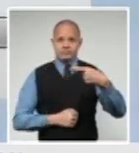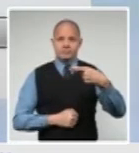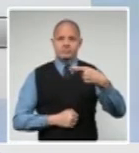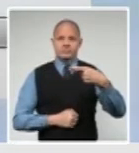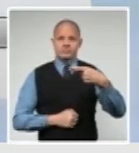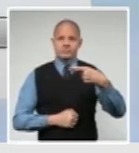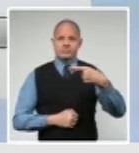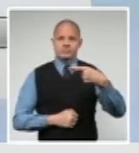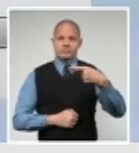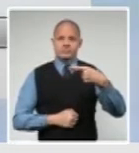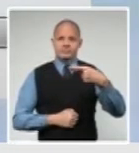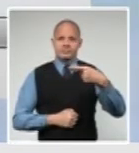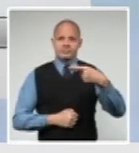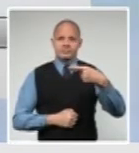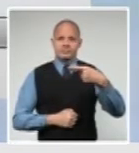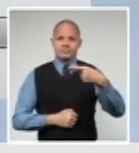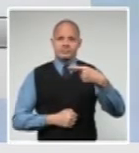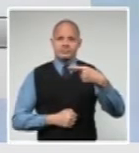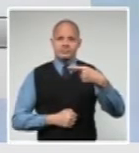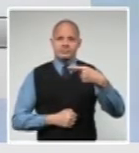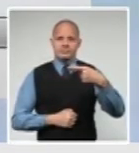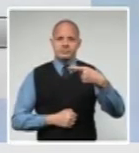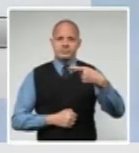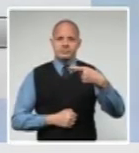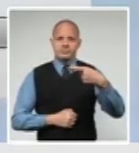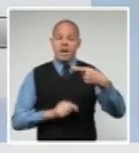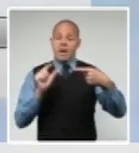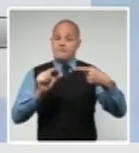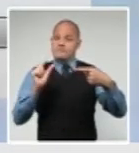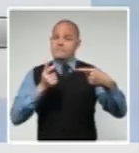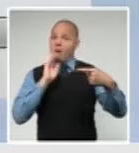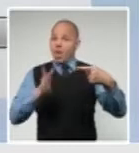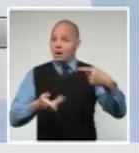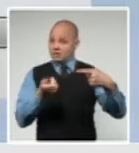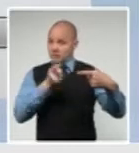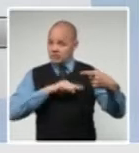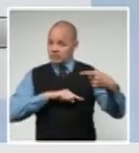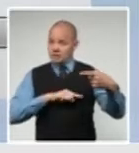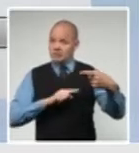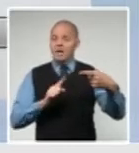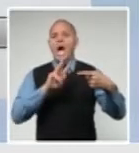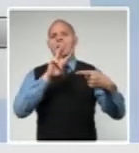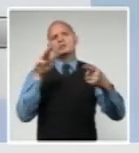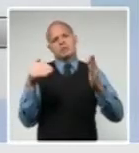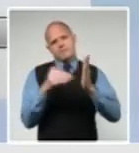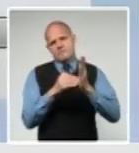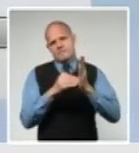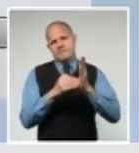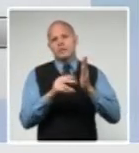3,249 deaths were reported in the region yesterday, for a total amount of